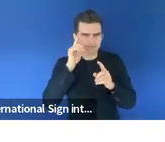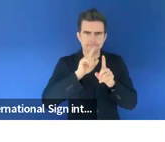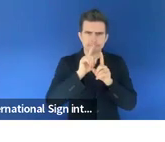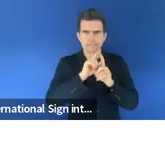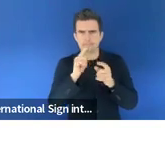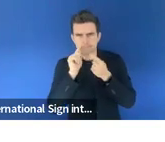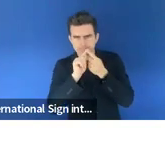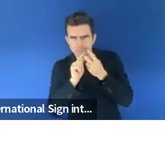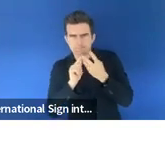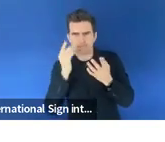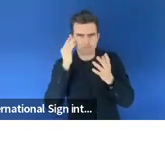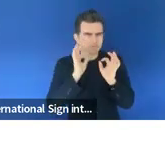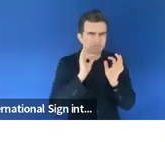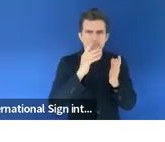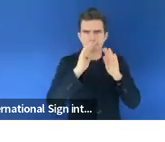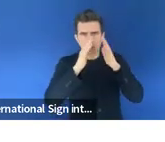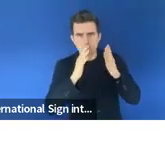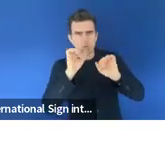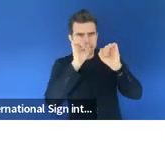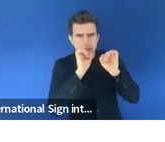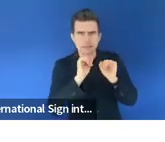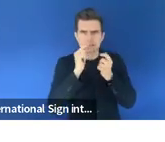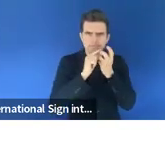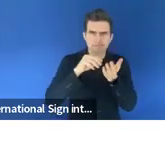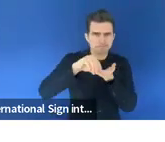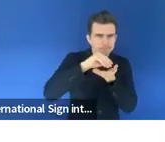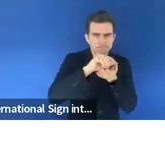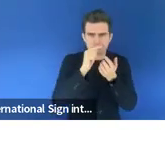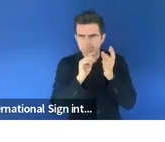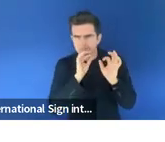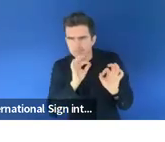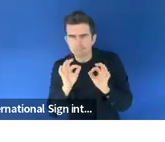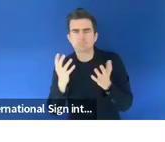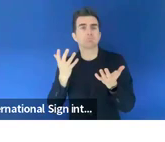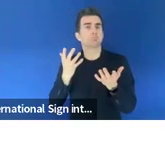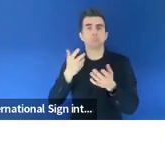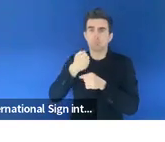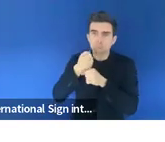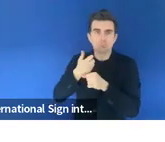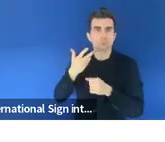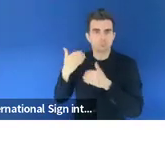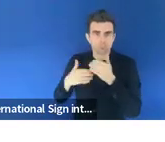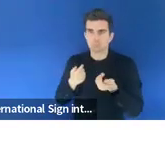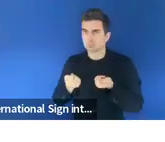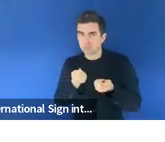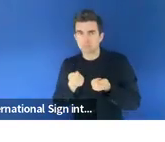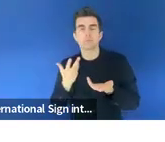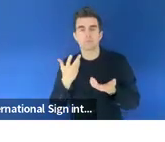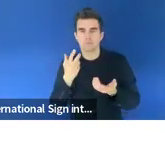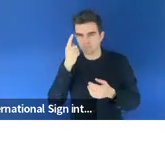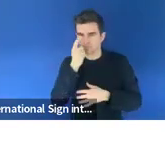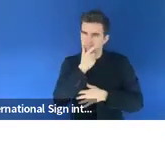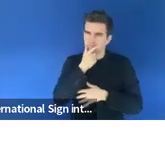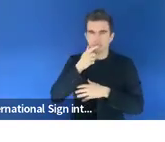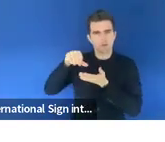know, you're subscribed to some software program that you used a year ago or 2 years ago and you no longer use.